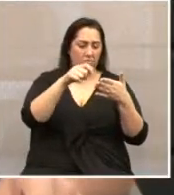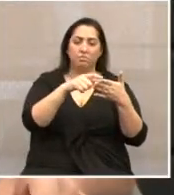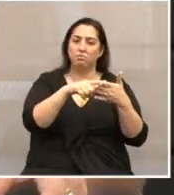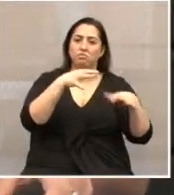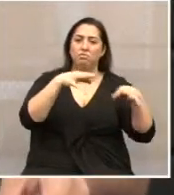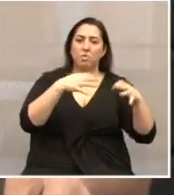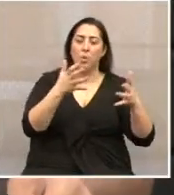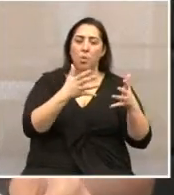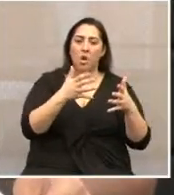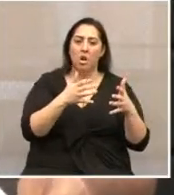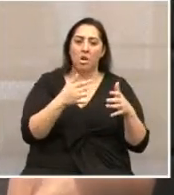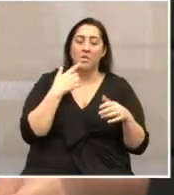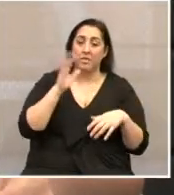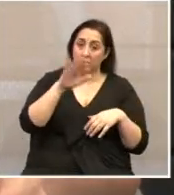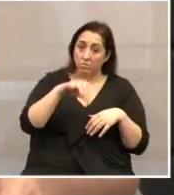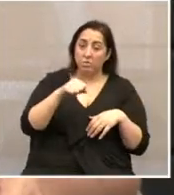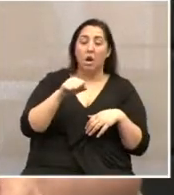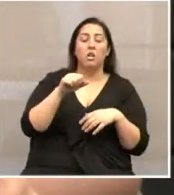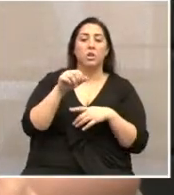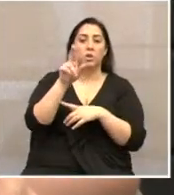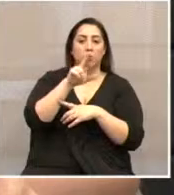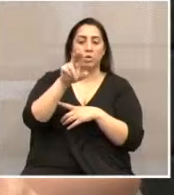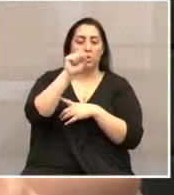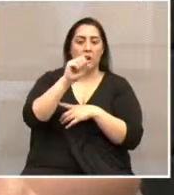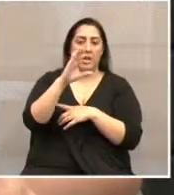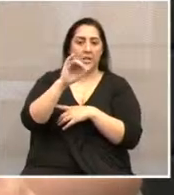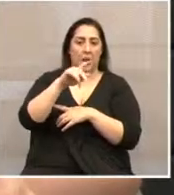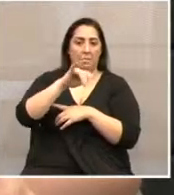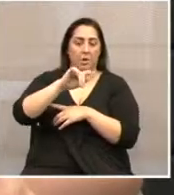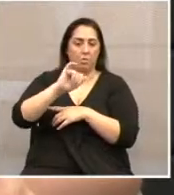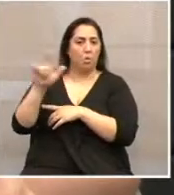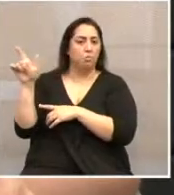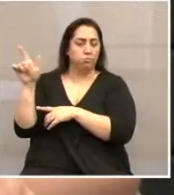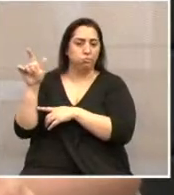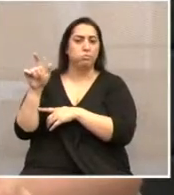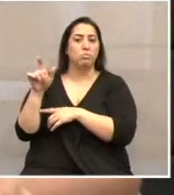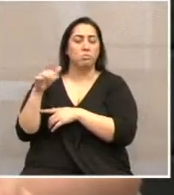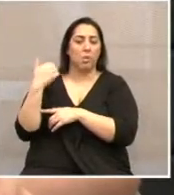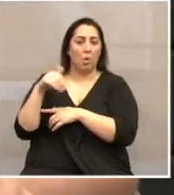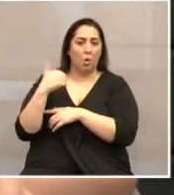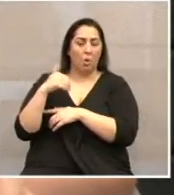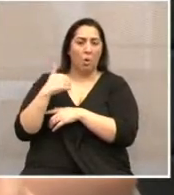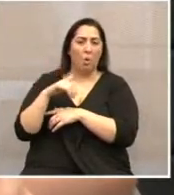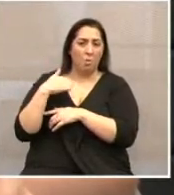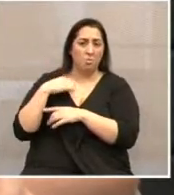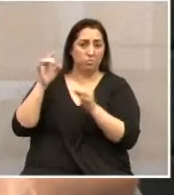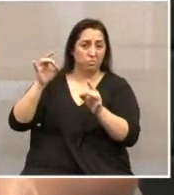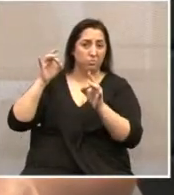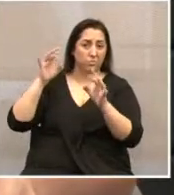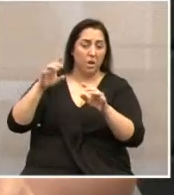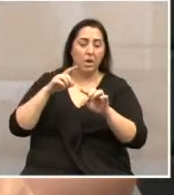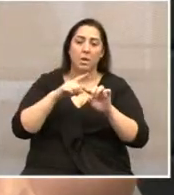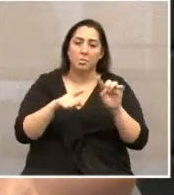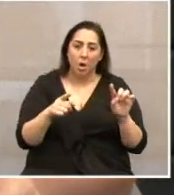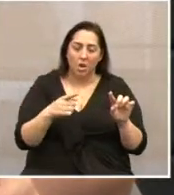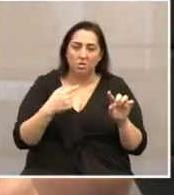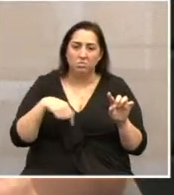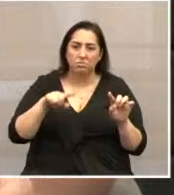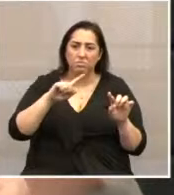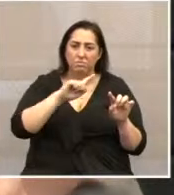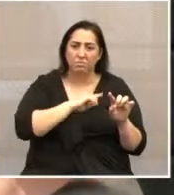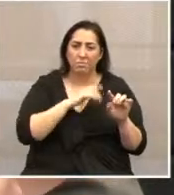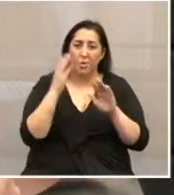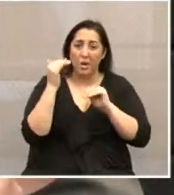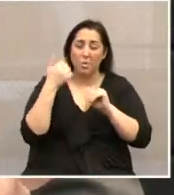decrying the fact that while the events at the US Capitol were shocking to many, to us it was the long-expected outcome of the incendiary disinformation